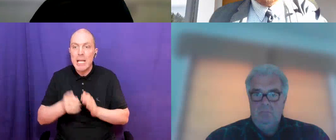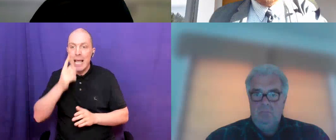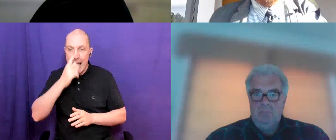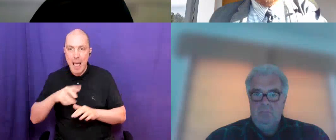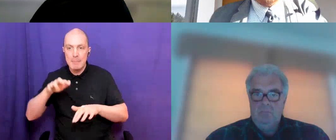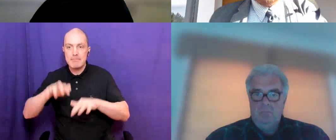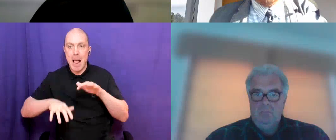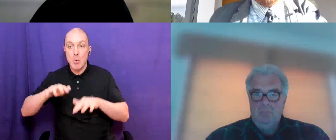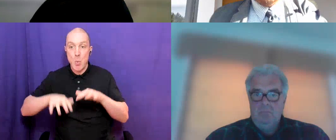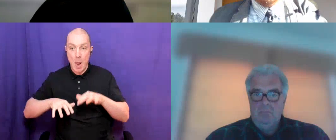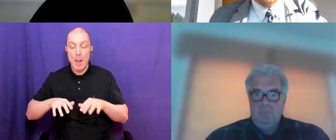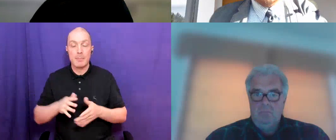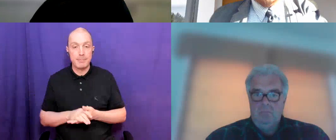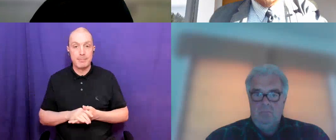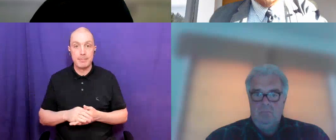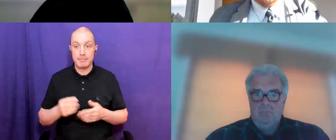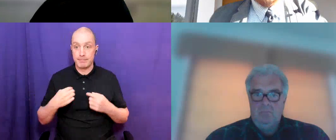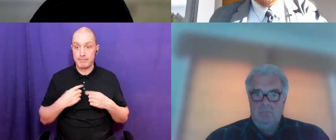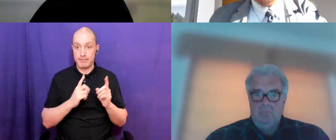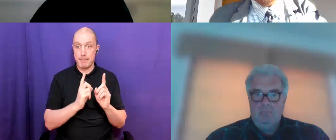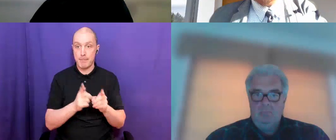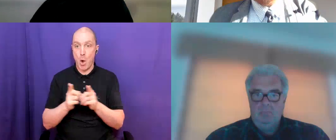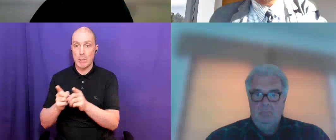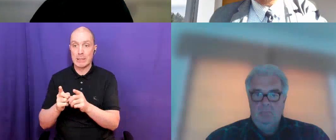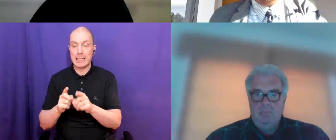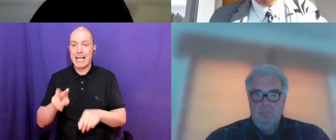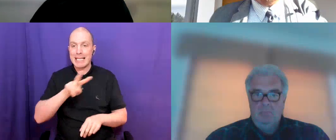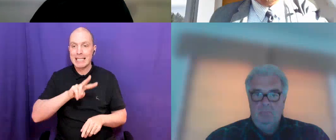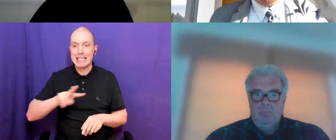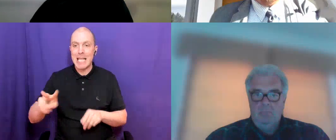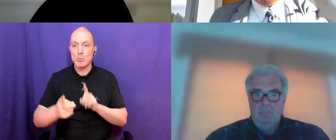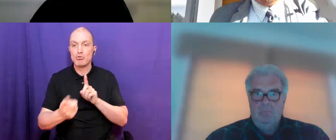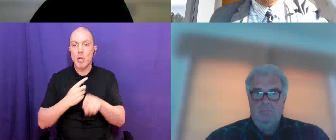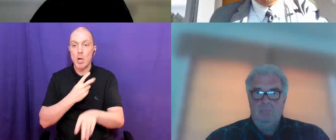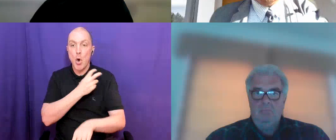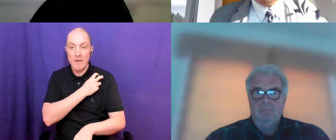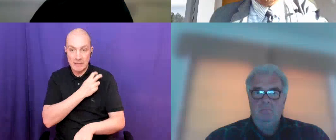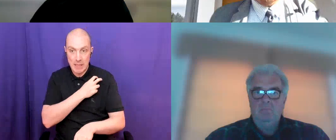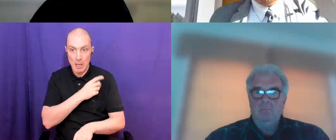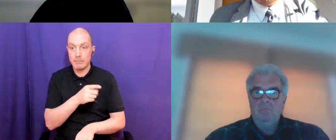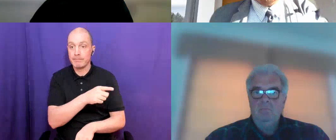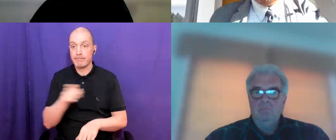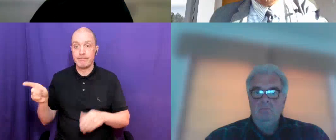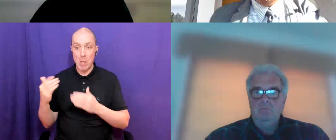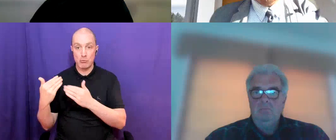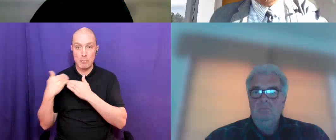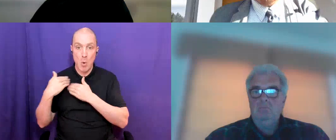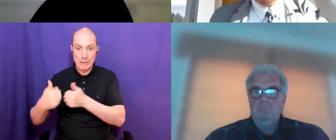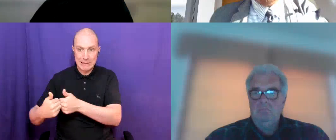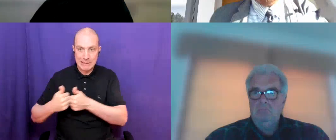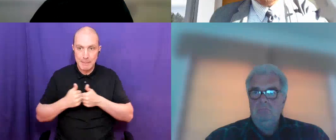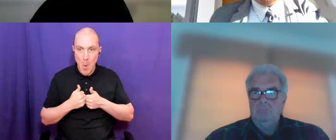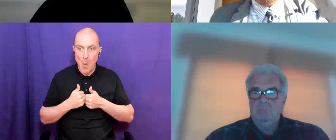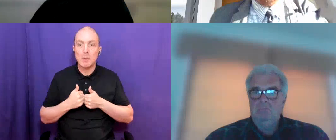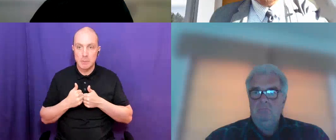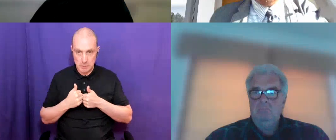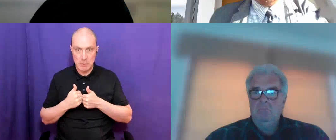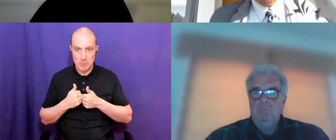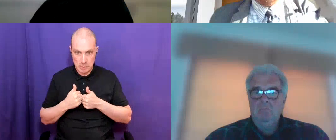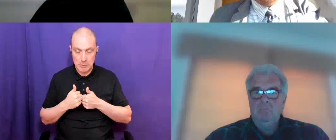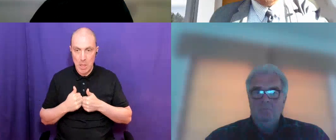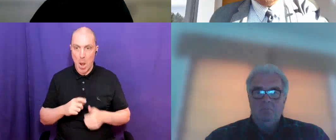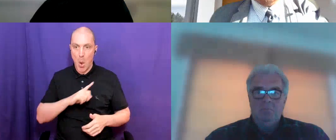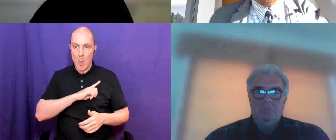I've appointed deputy returning officers to assist me in undertaking the role of returning officer adjudication on my behalf, just given the